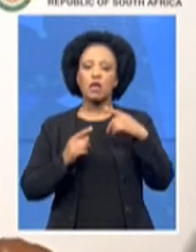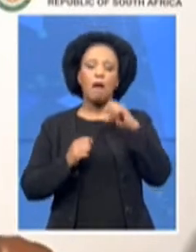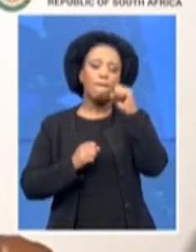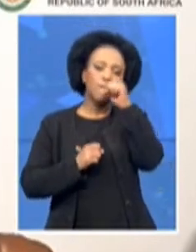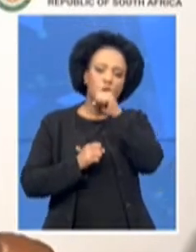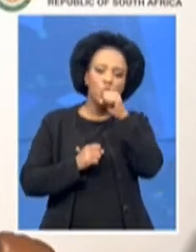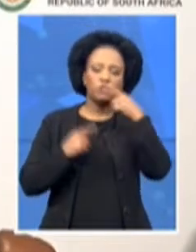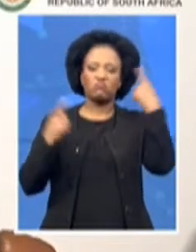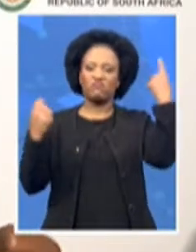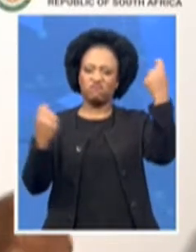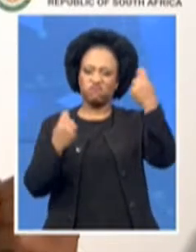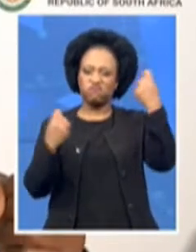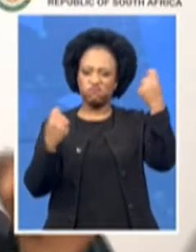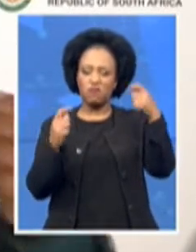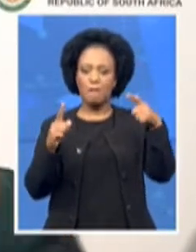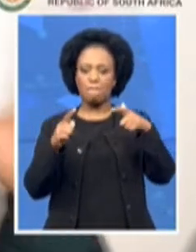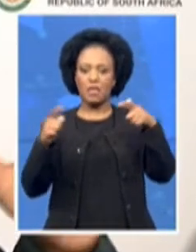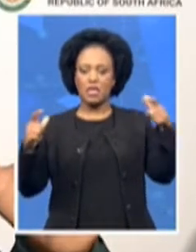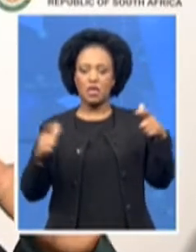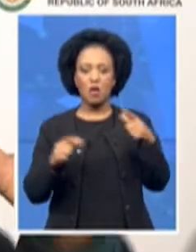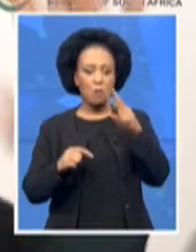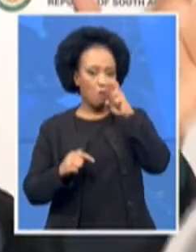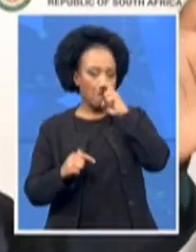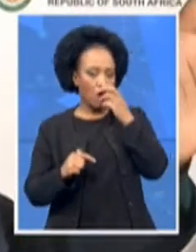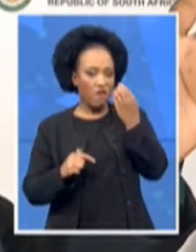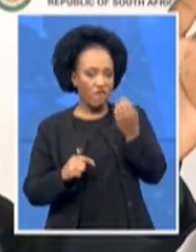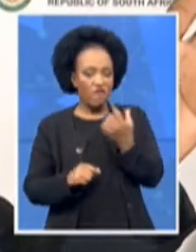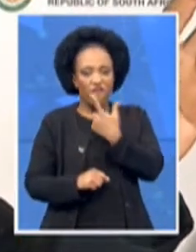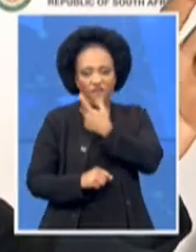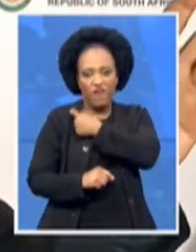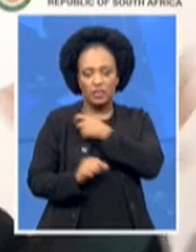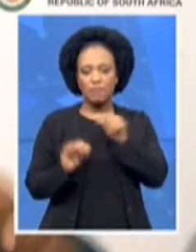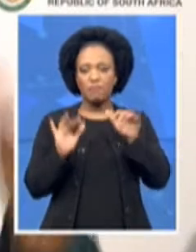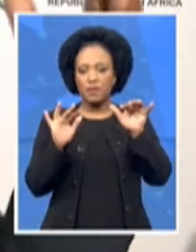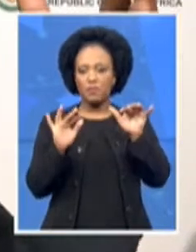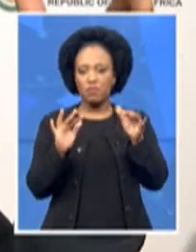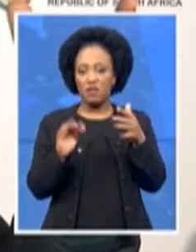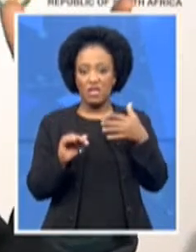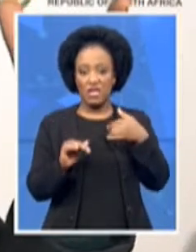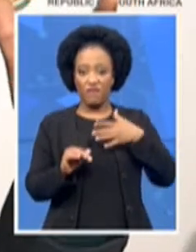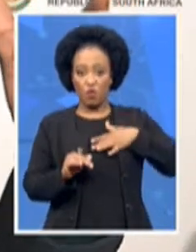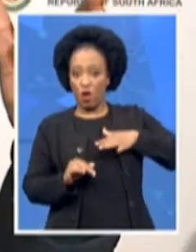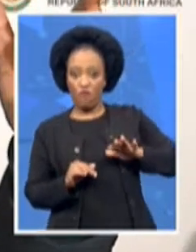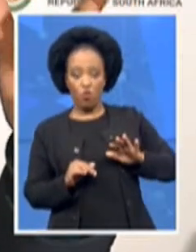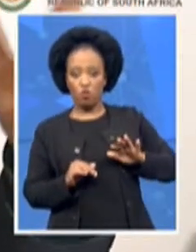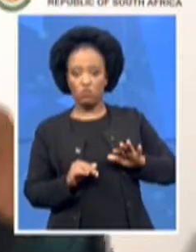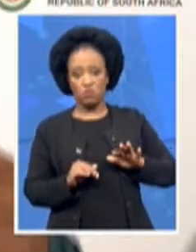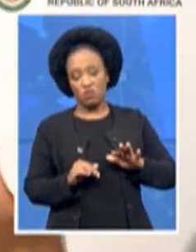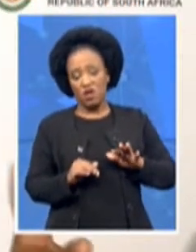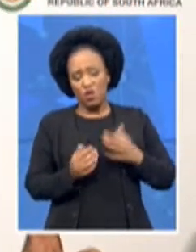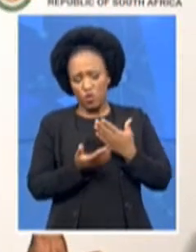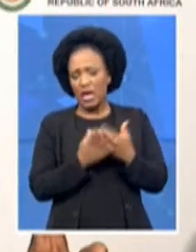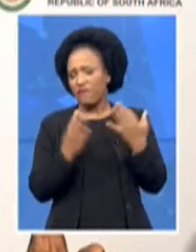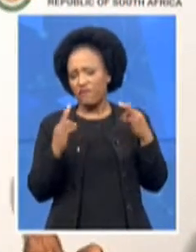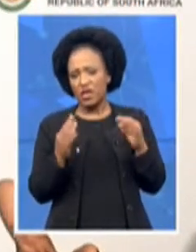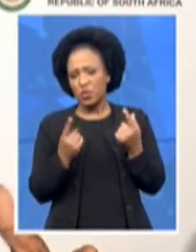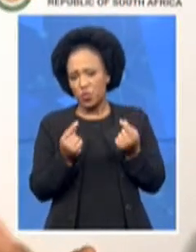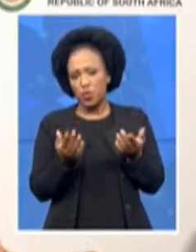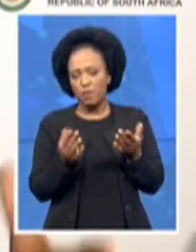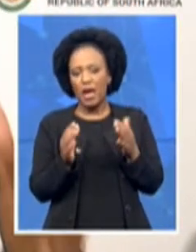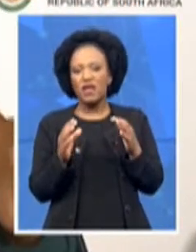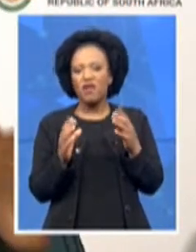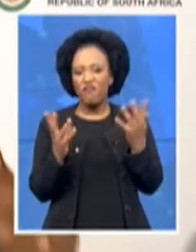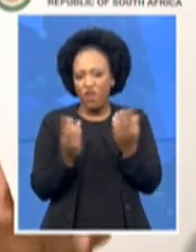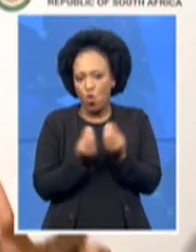only vaccinated people. If you don't want that, you are free to do that, but do smaller numbers because the risk will be higher.